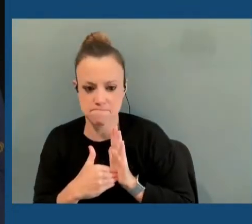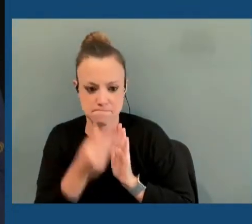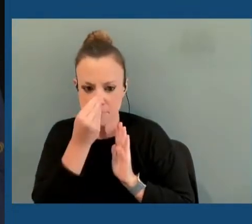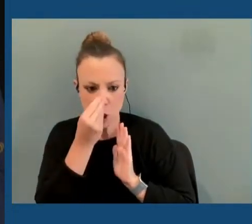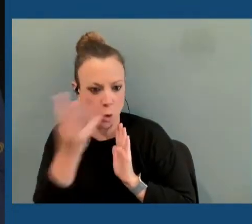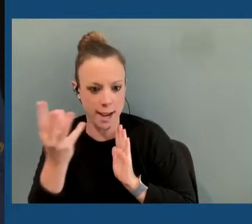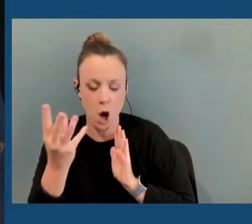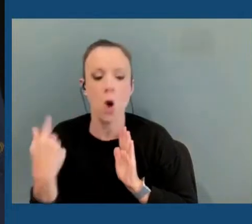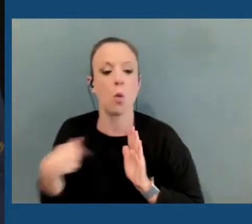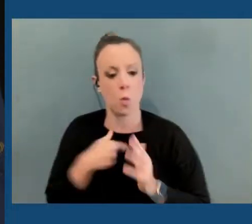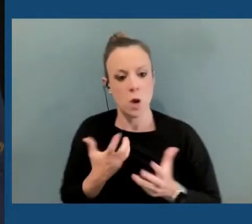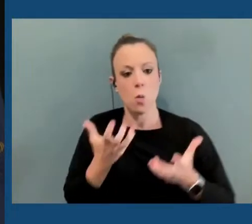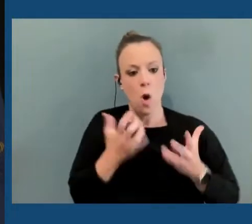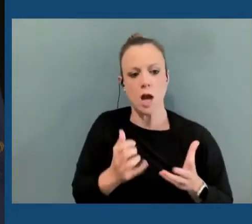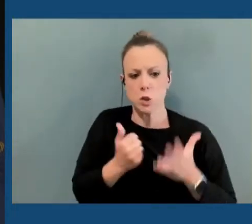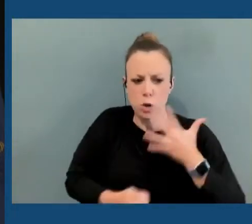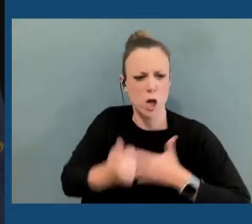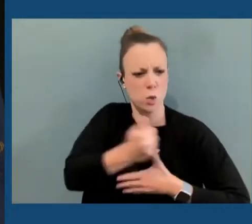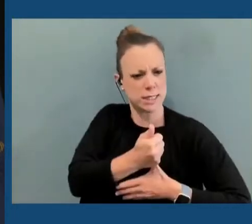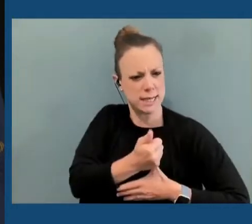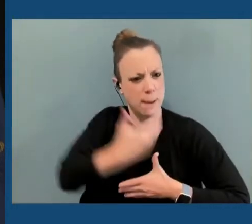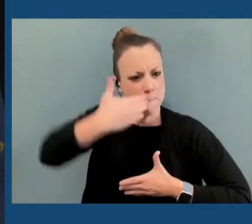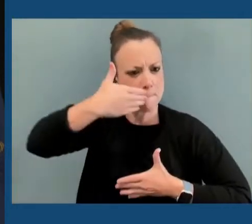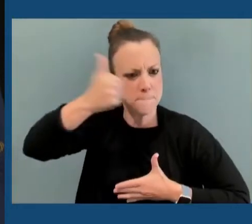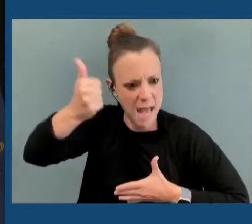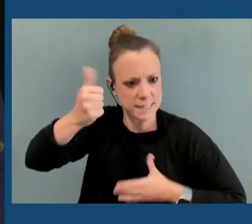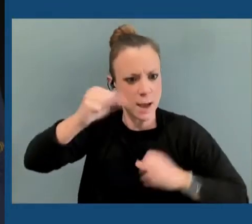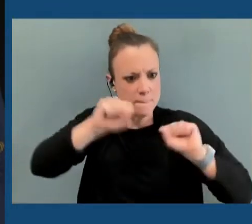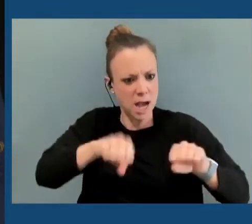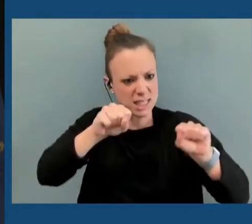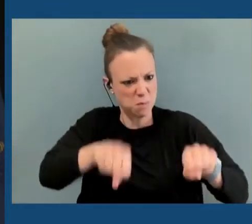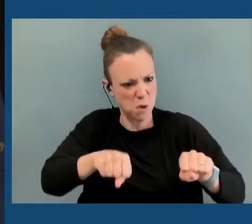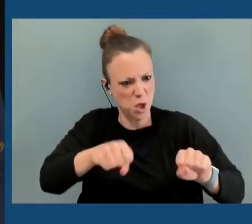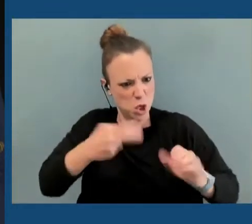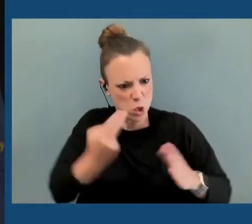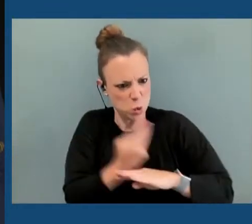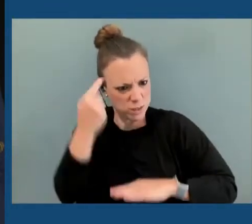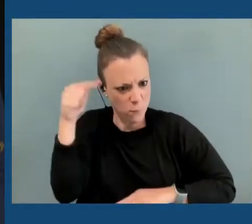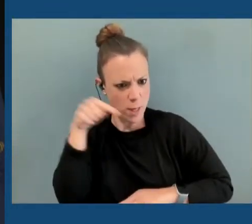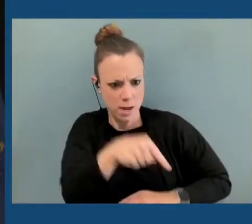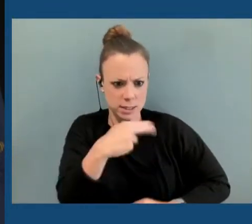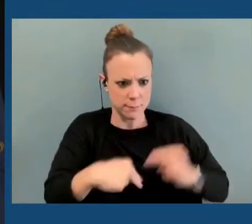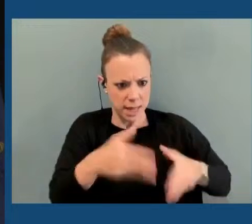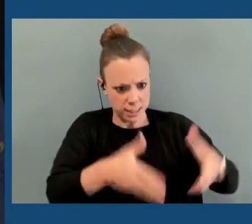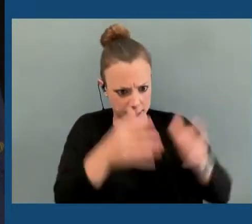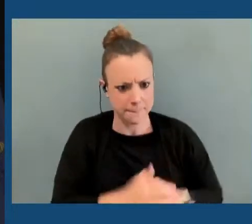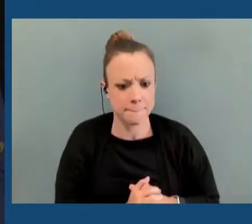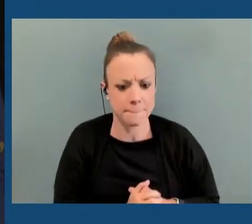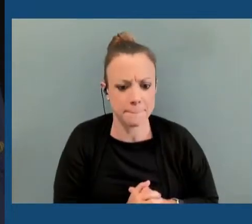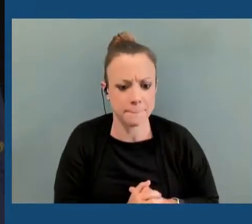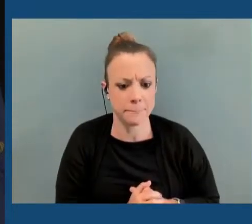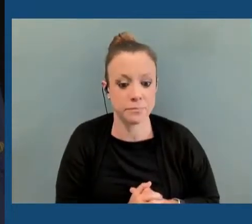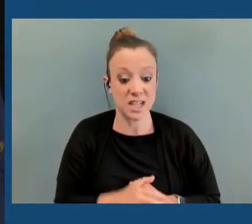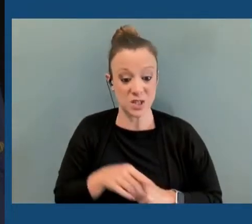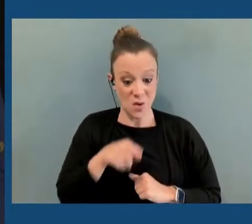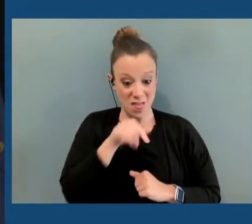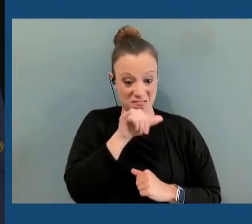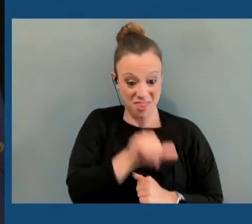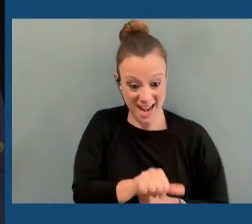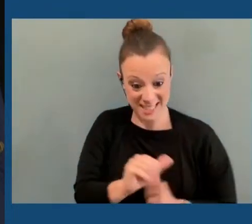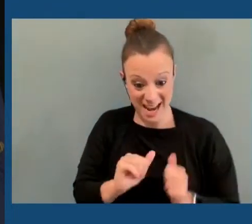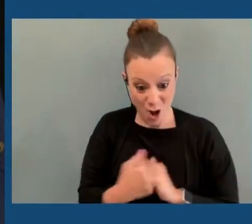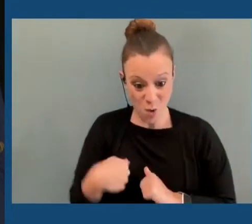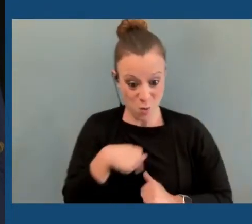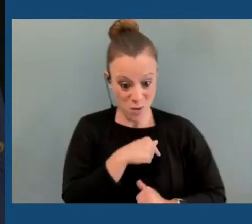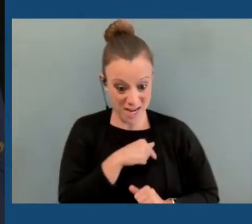that process led to this project and brought the Albanese group to Syracuse. These developers also subscribe to the